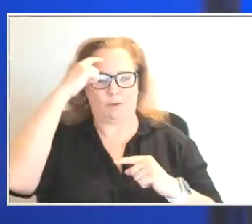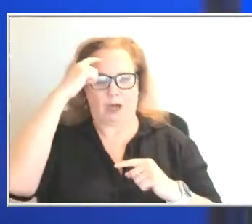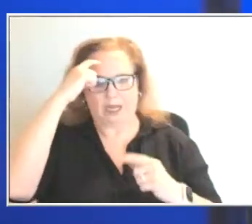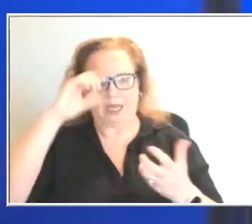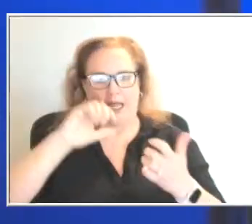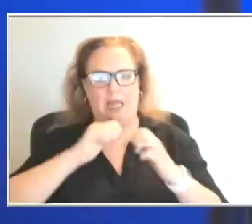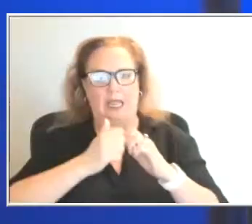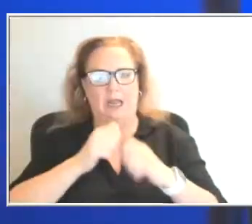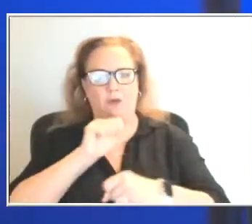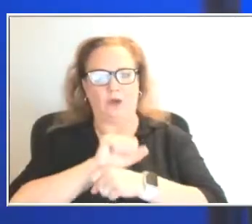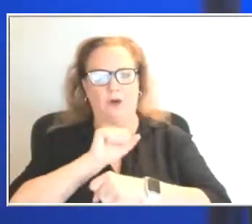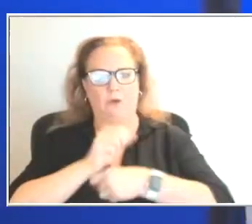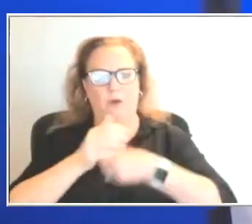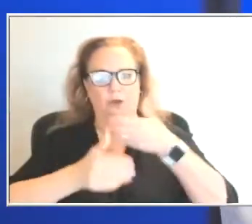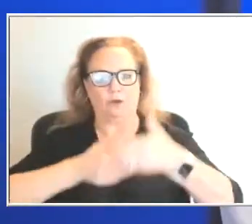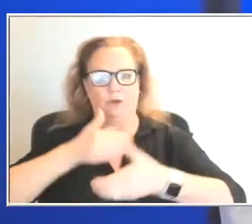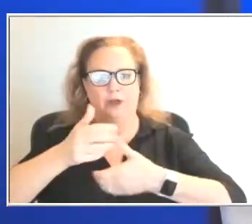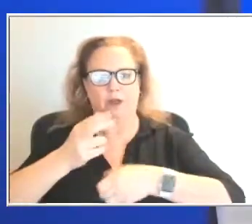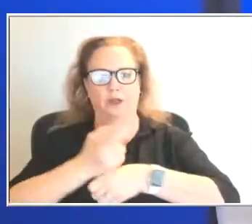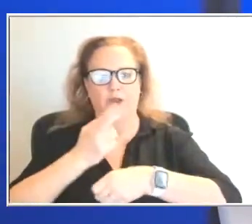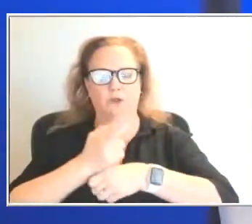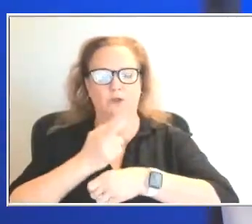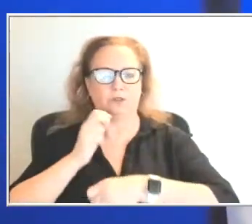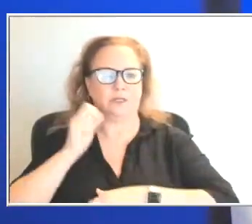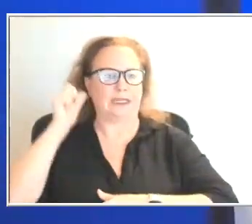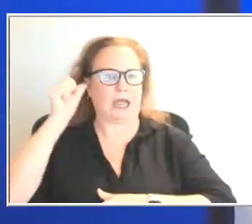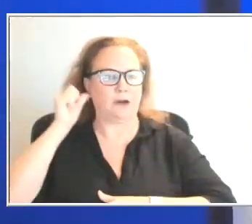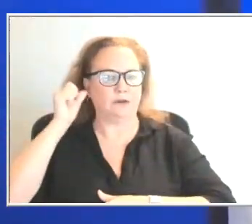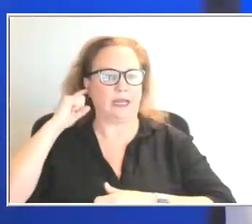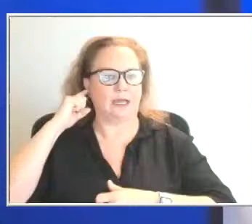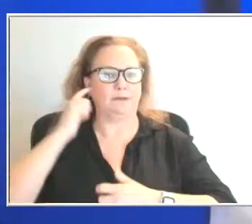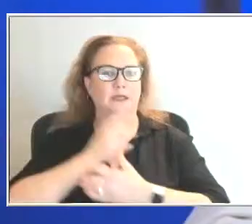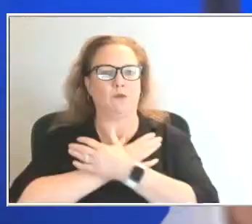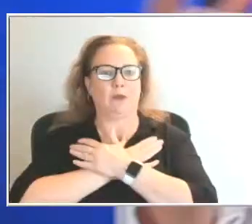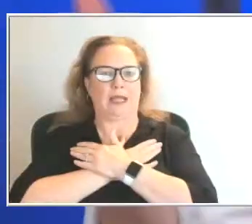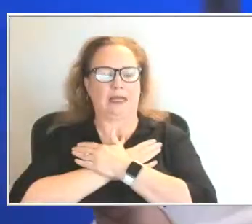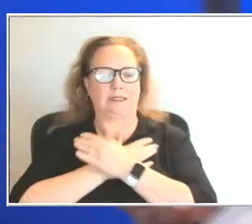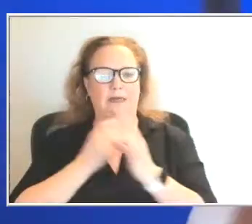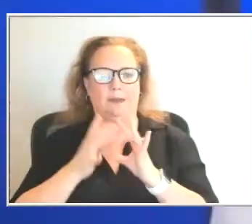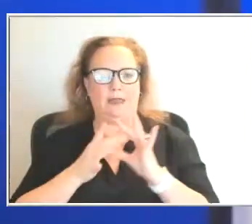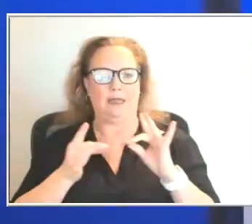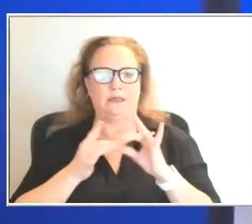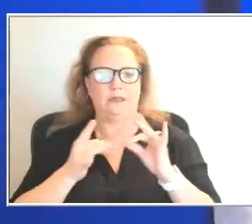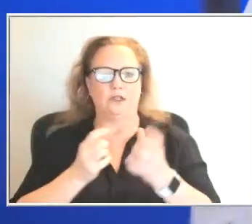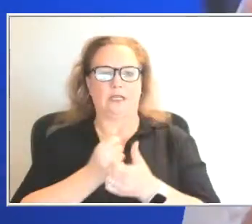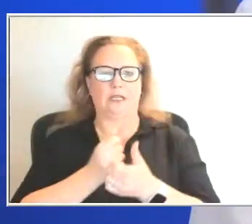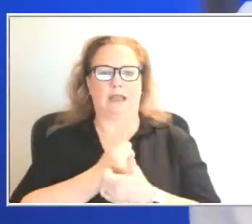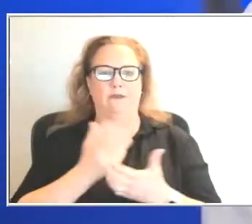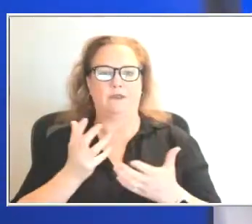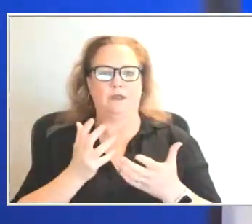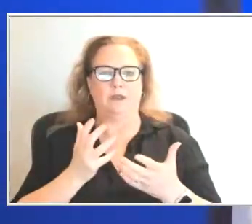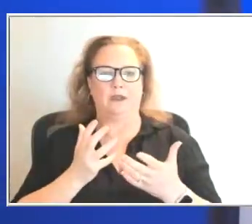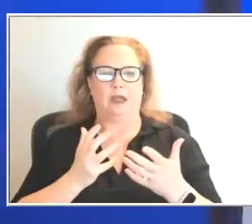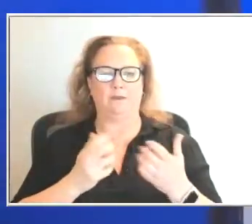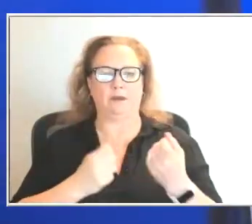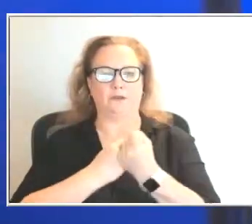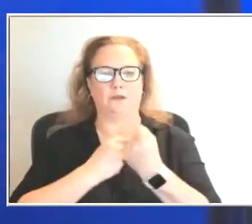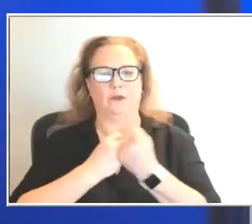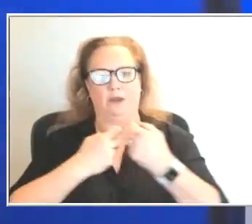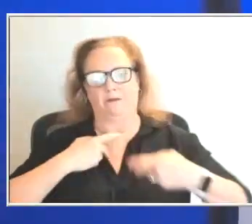work through that using audio tapes and relaxation and, you know, to everything. I mean, I'm a huge fan of physical